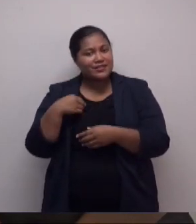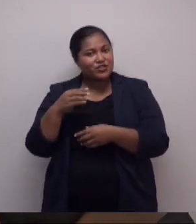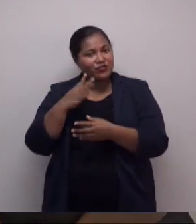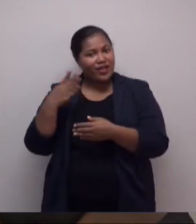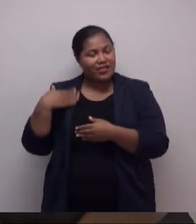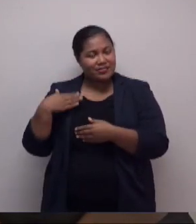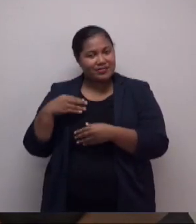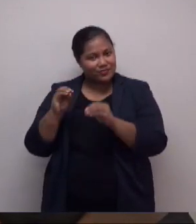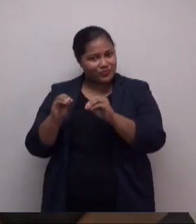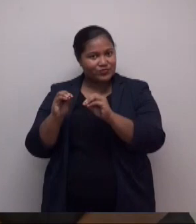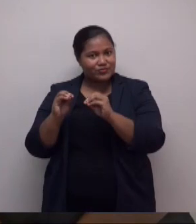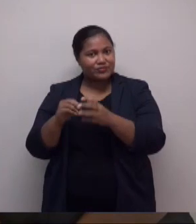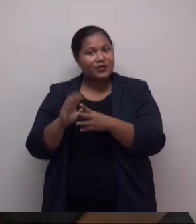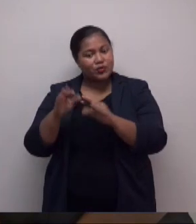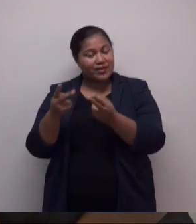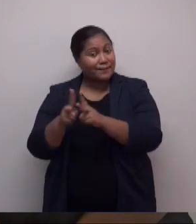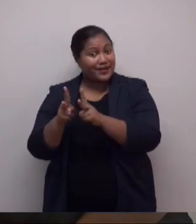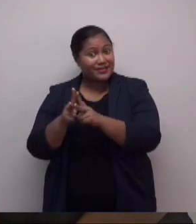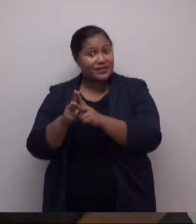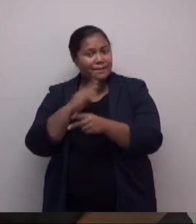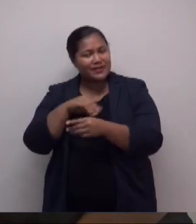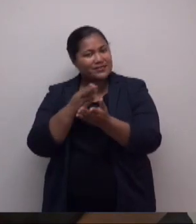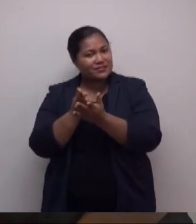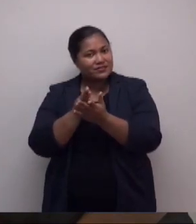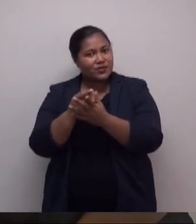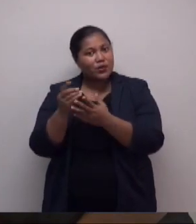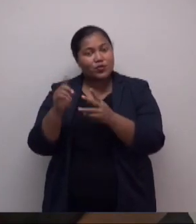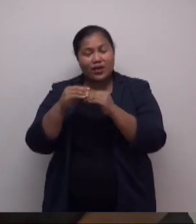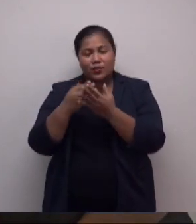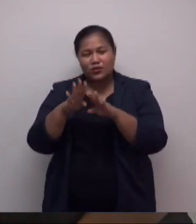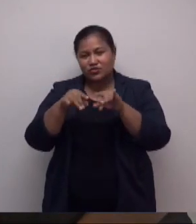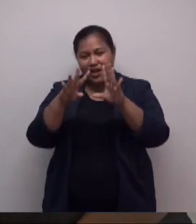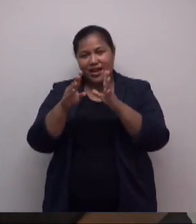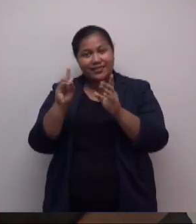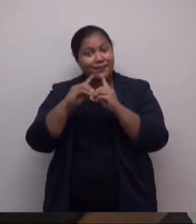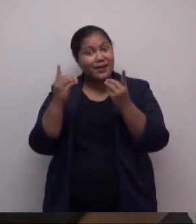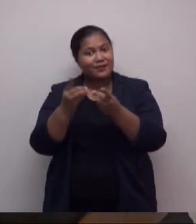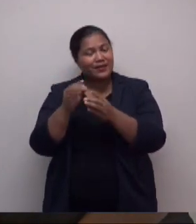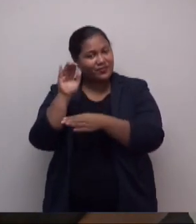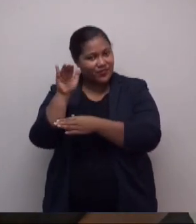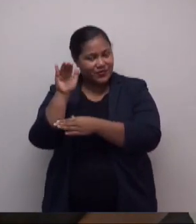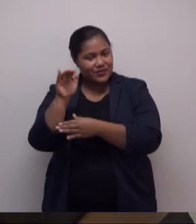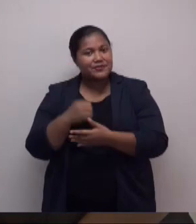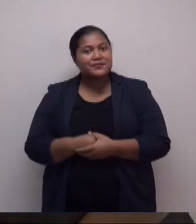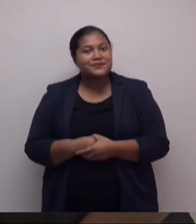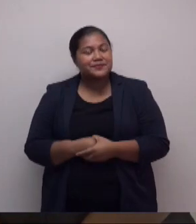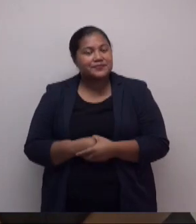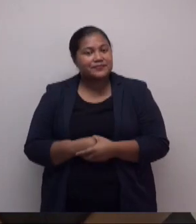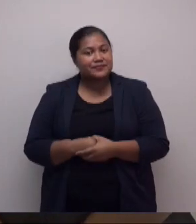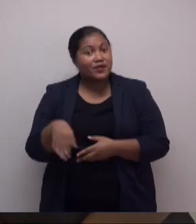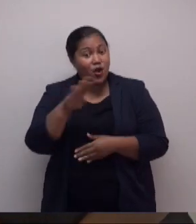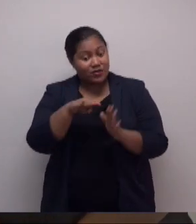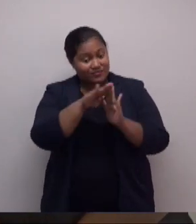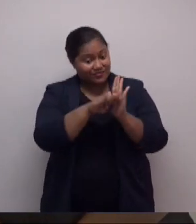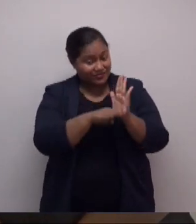Medical Services in conjunction with the Australian Department of Foreign Affairs and Trade. All of these measures will